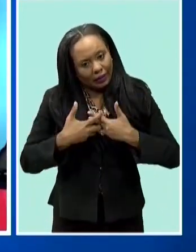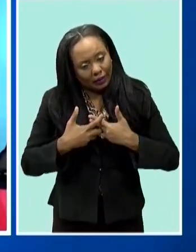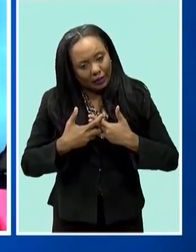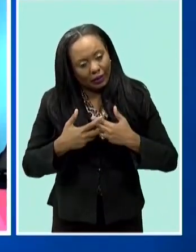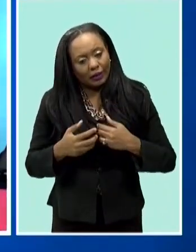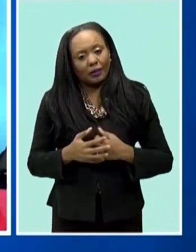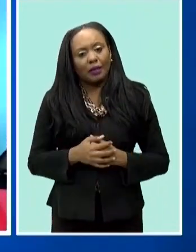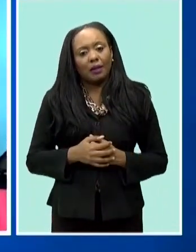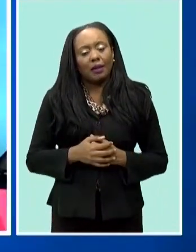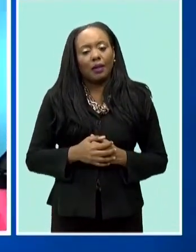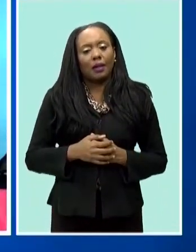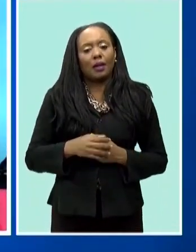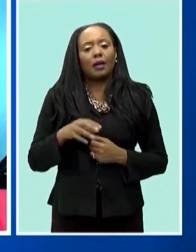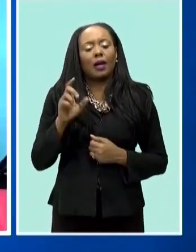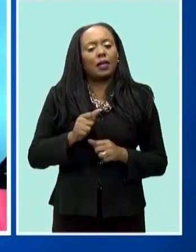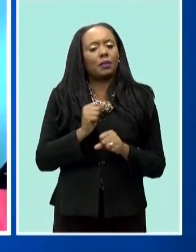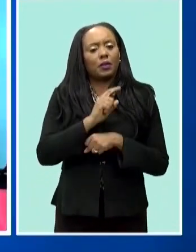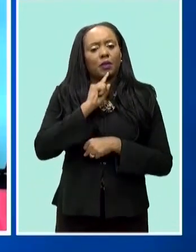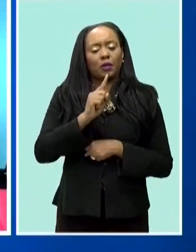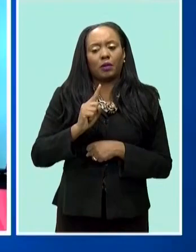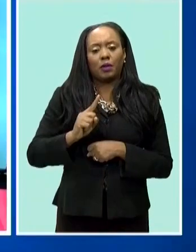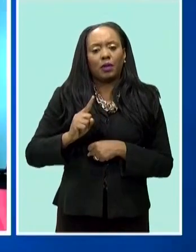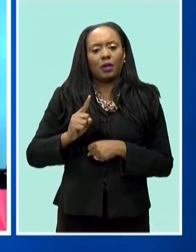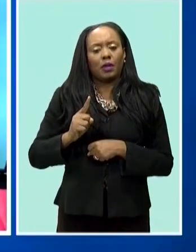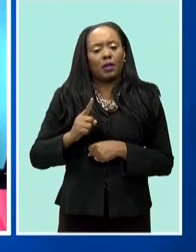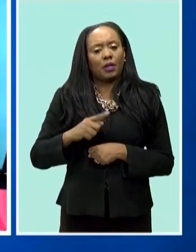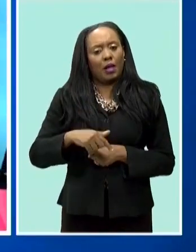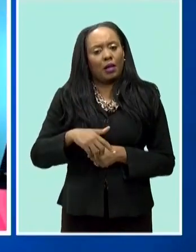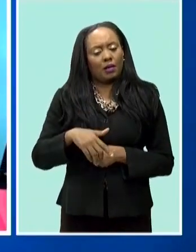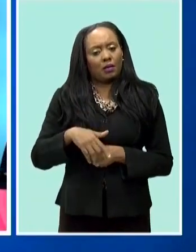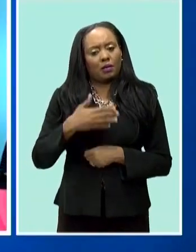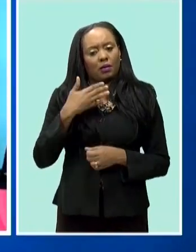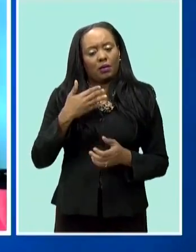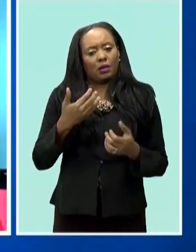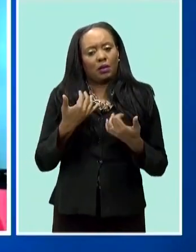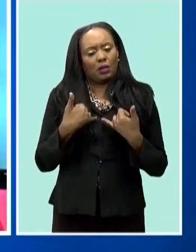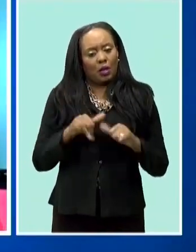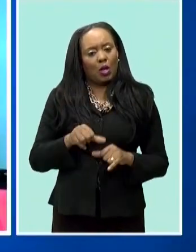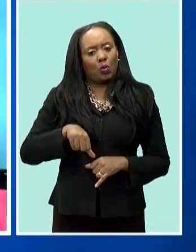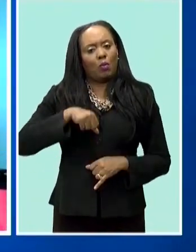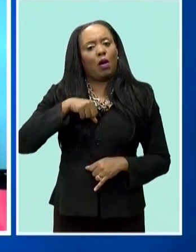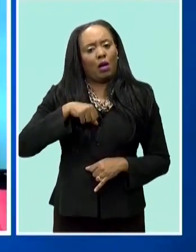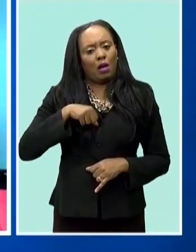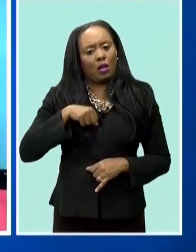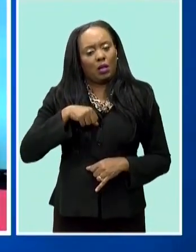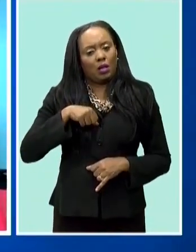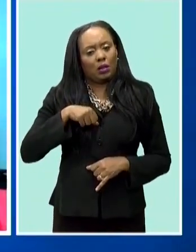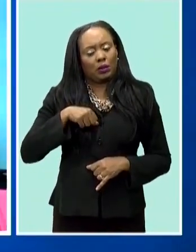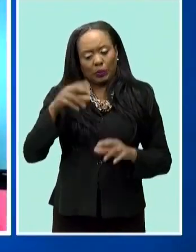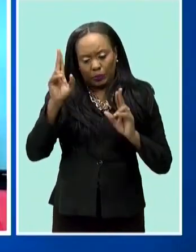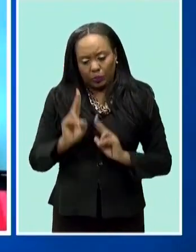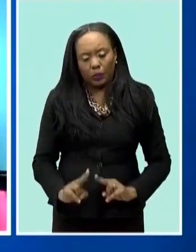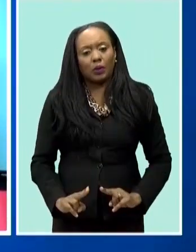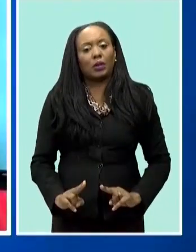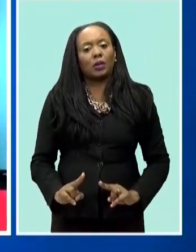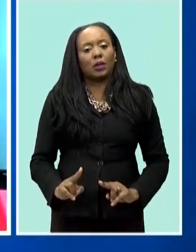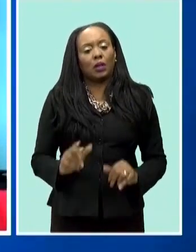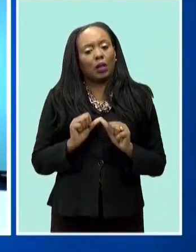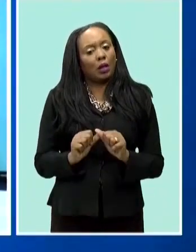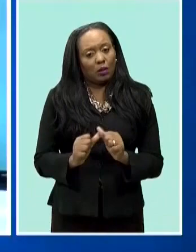preserve the integrity of our democracy by affording in all manners of